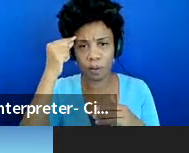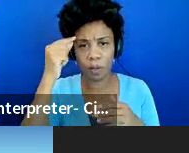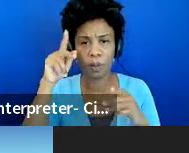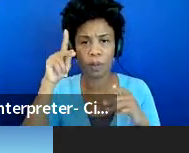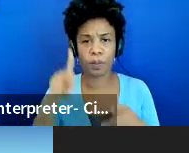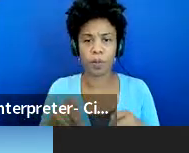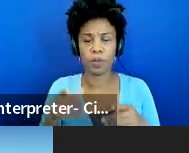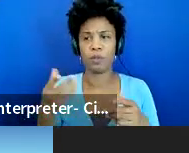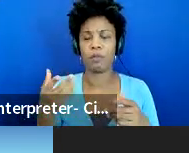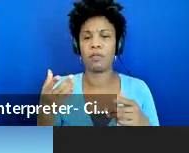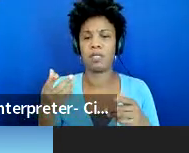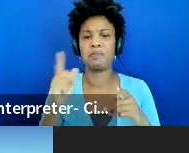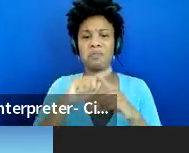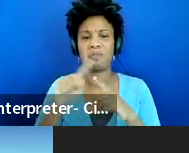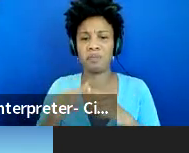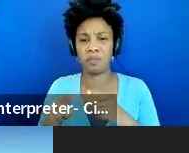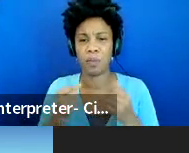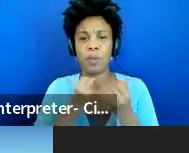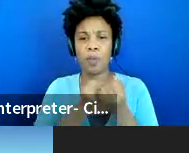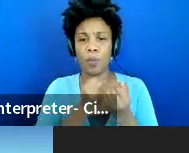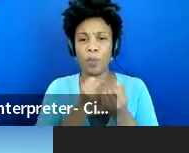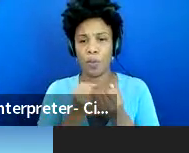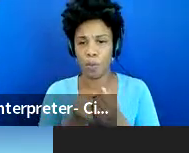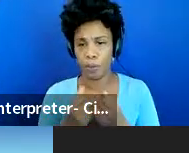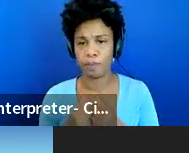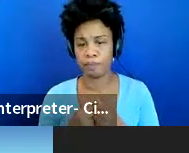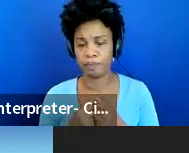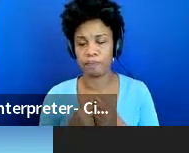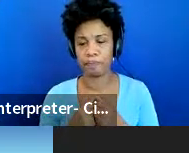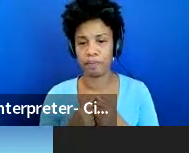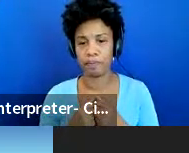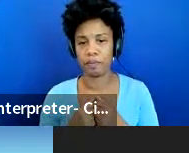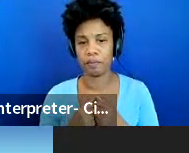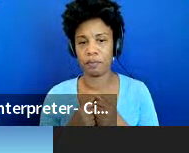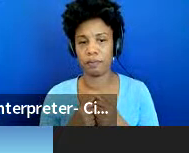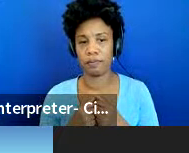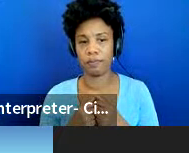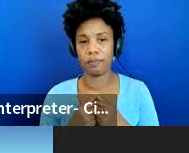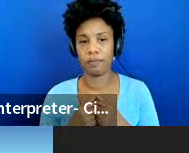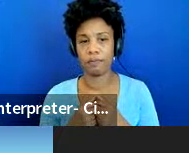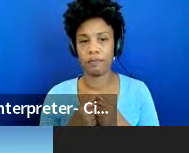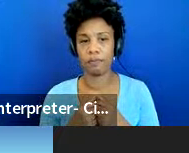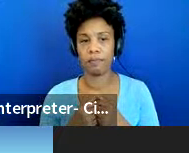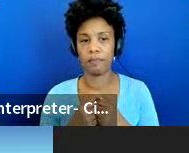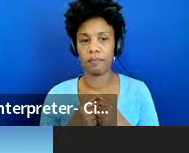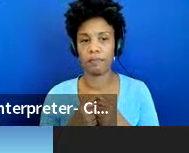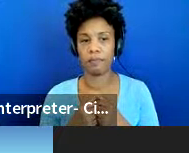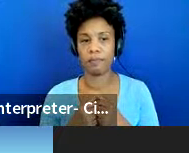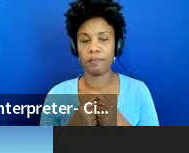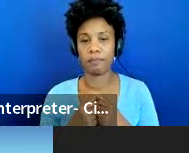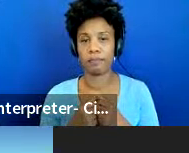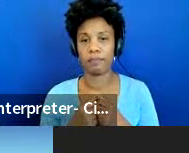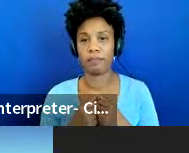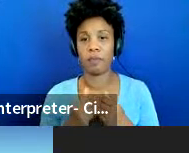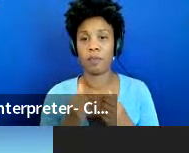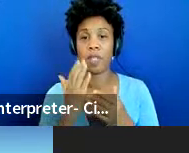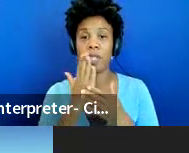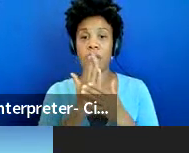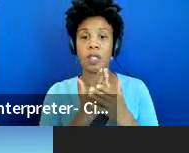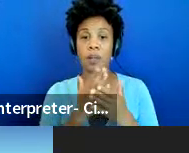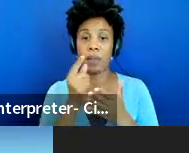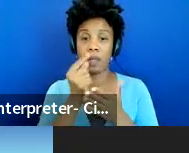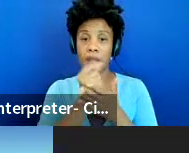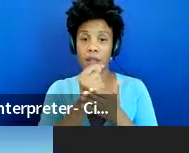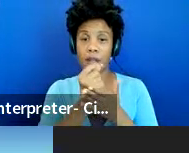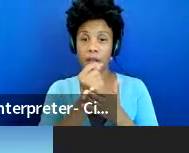but many of the parents indicated that they could not afford the services, such as physical and speech therapy